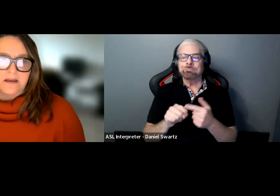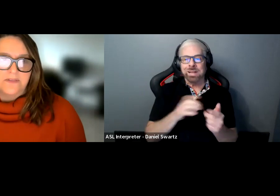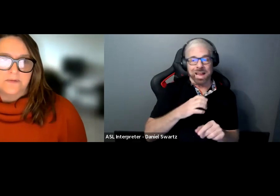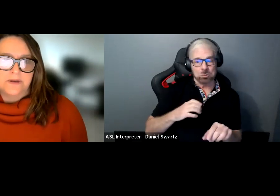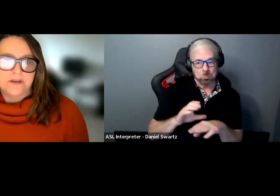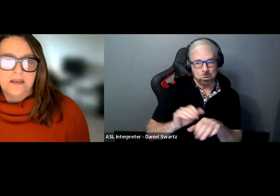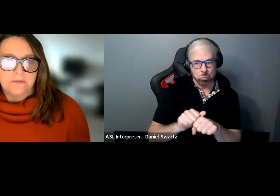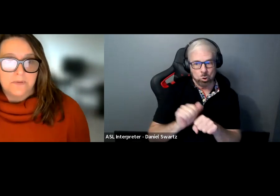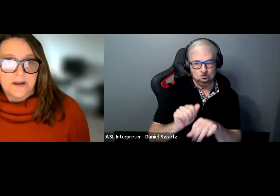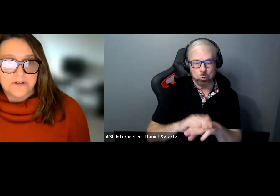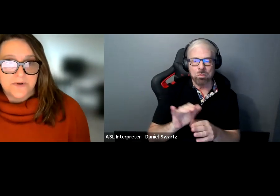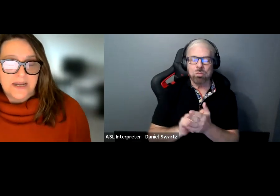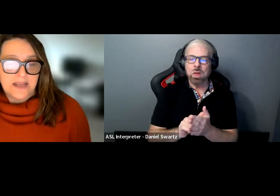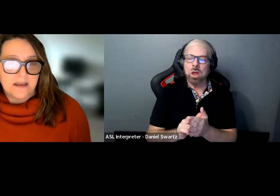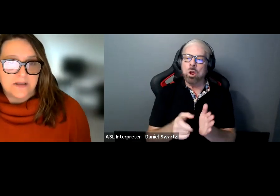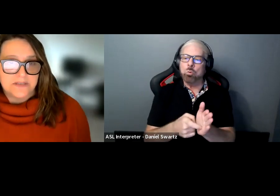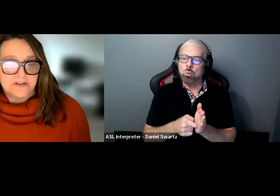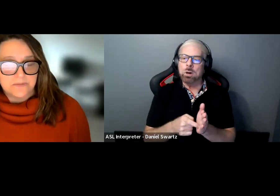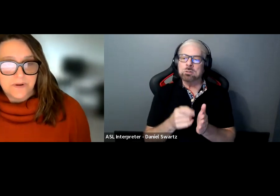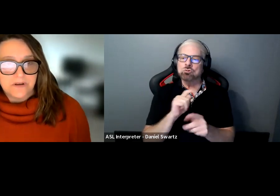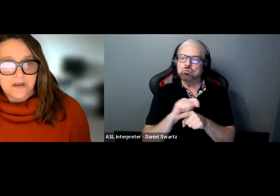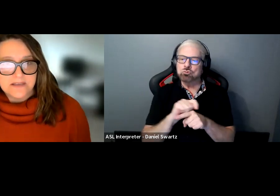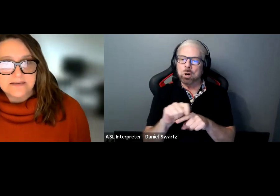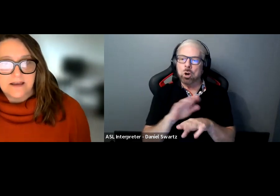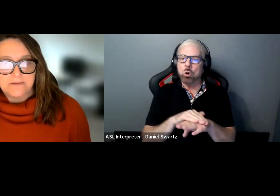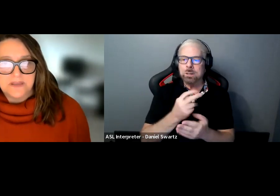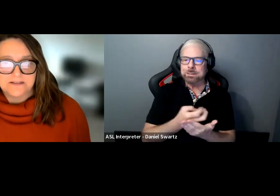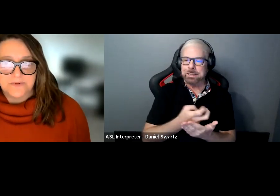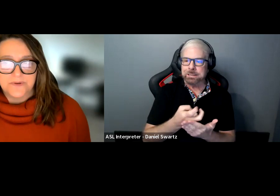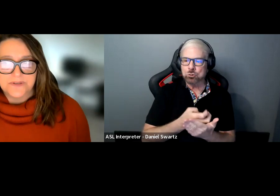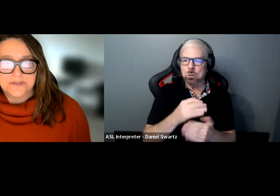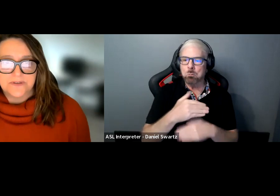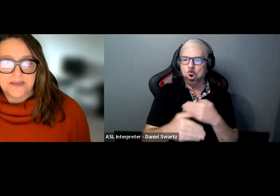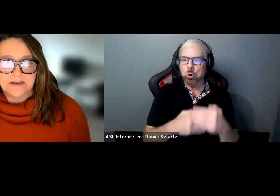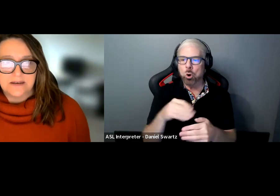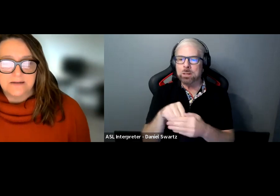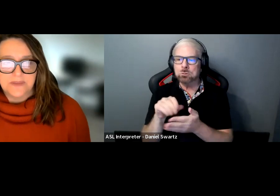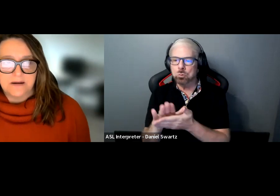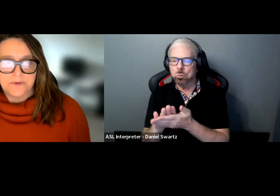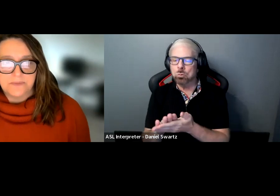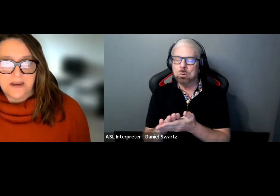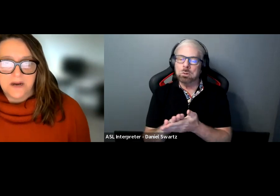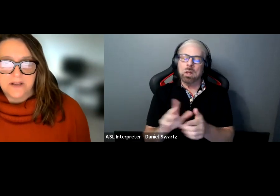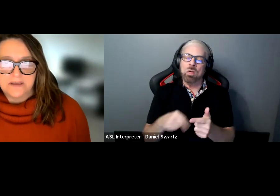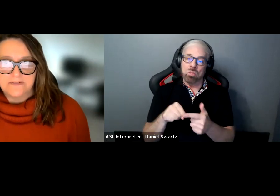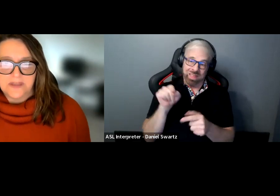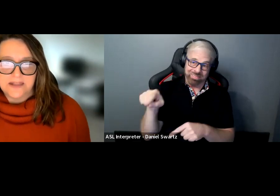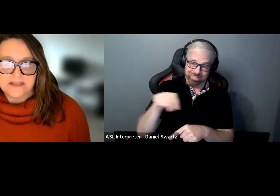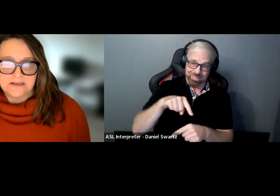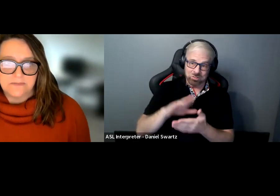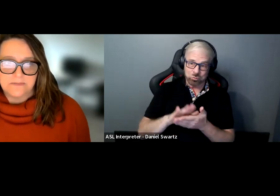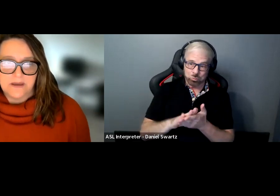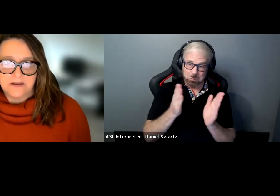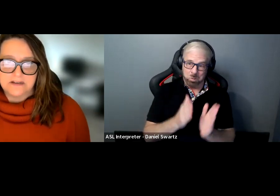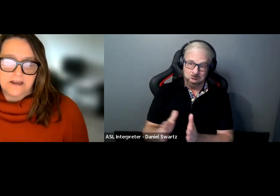working on, that would require training on seizure protocols in schools, so that they are prepared in the event